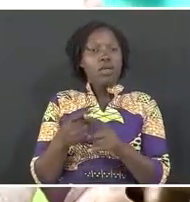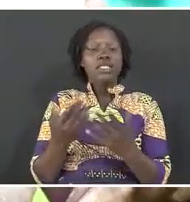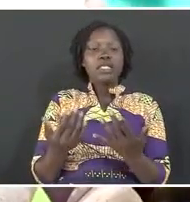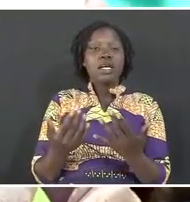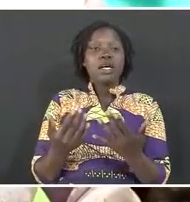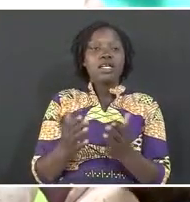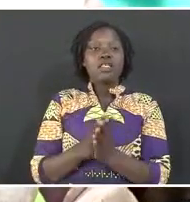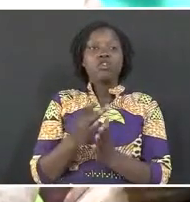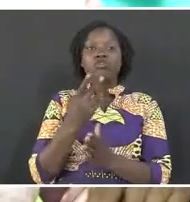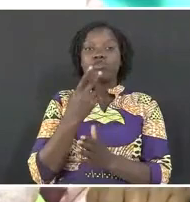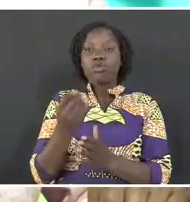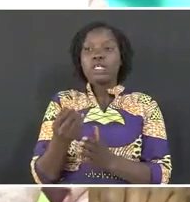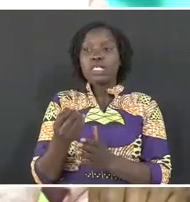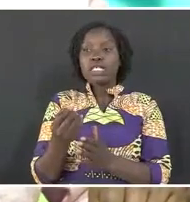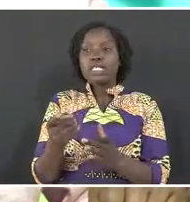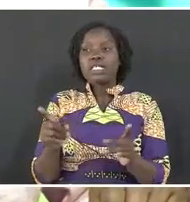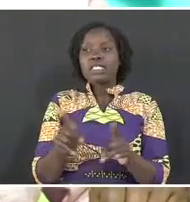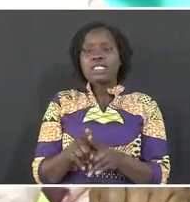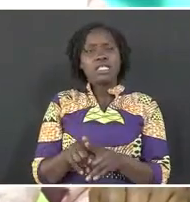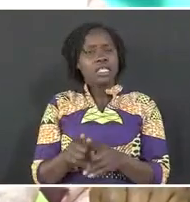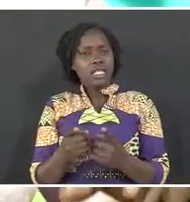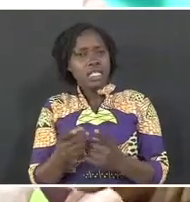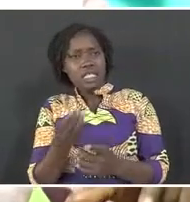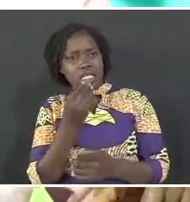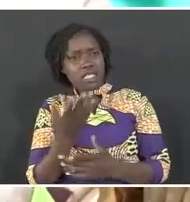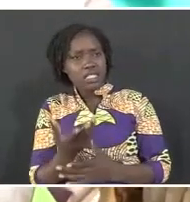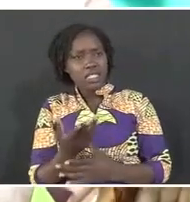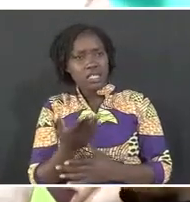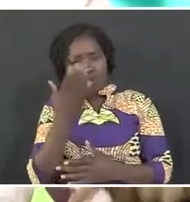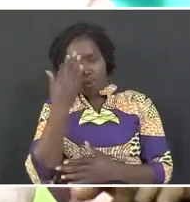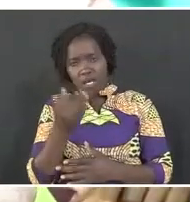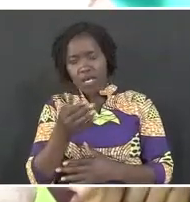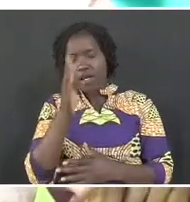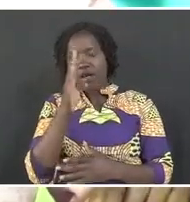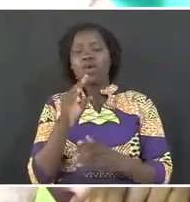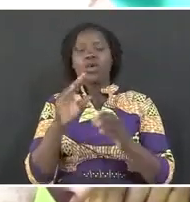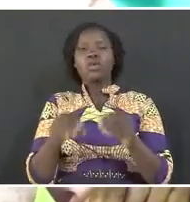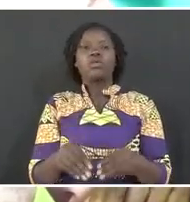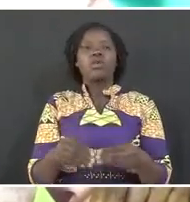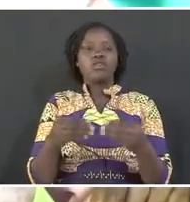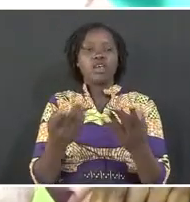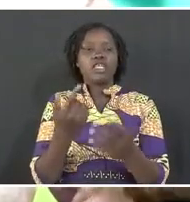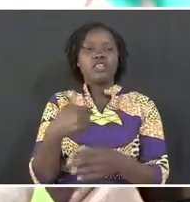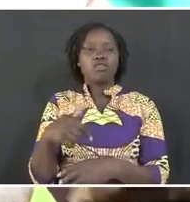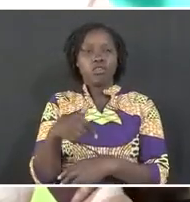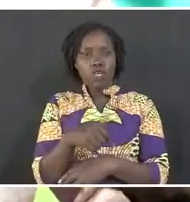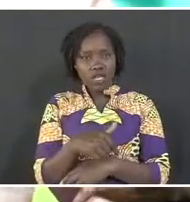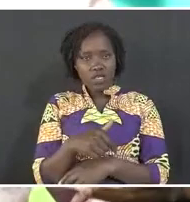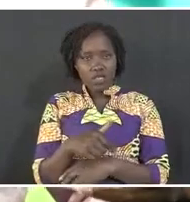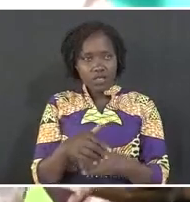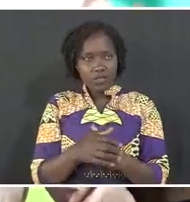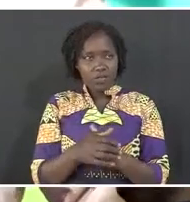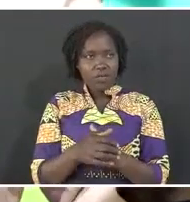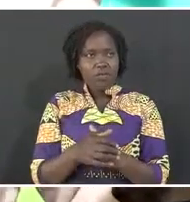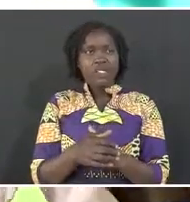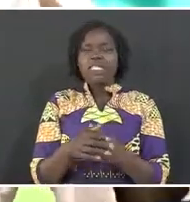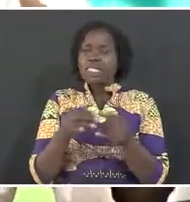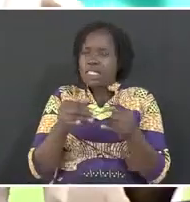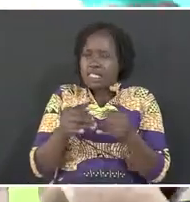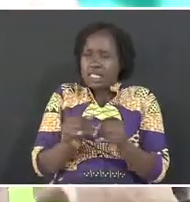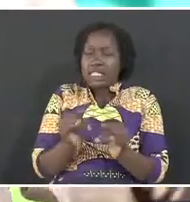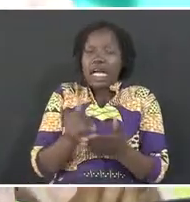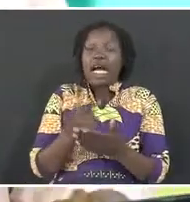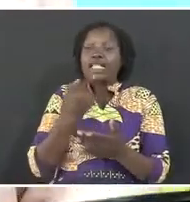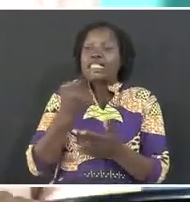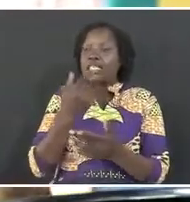it was 200 shillings, I still ate. Because God provided for us. Let us spread, let us tell